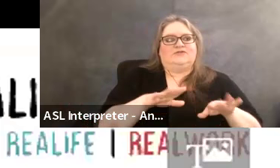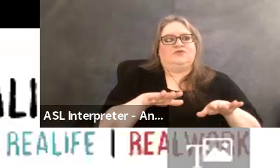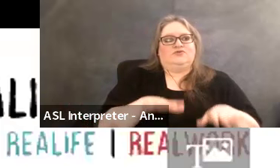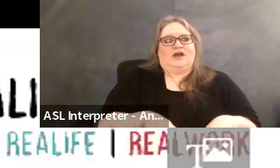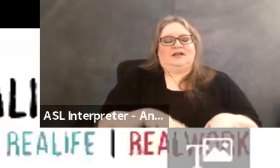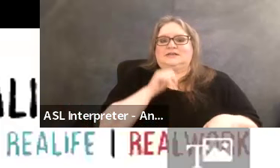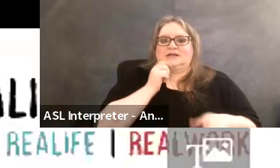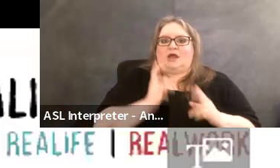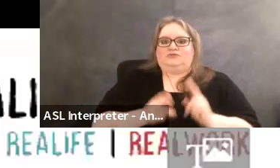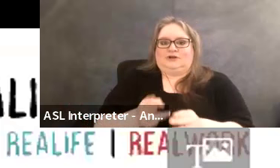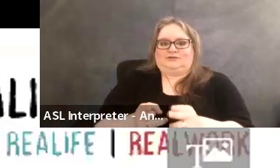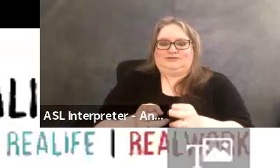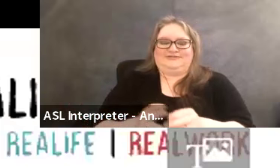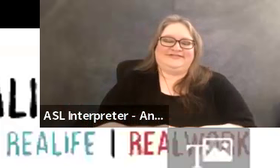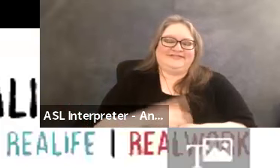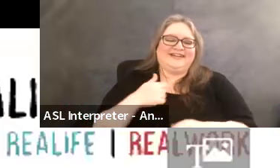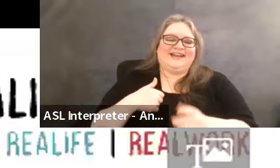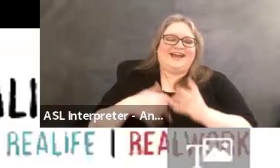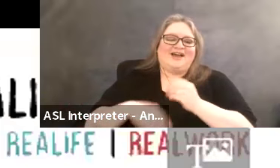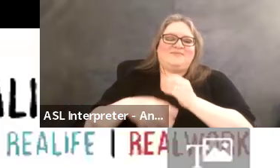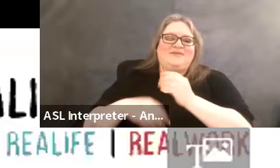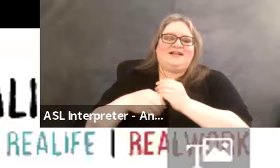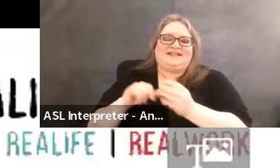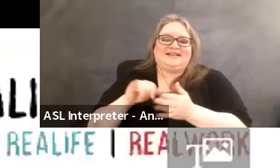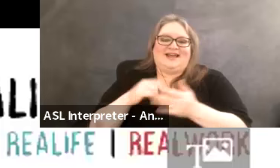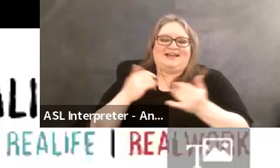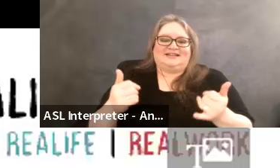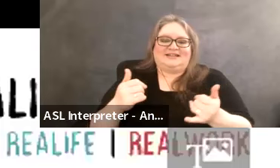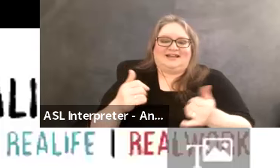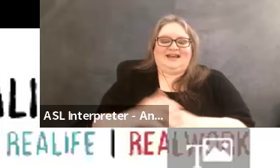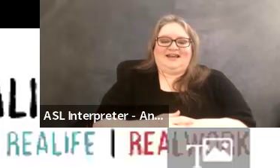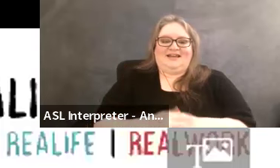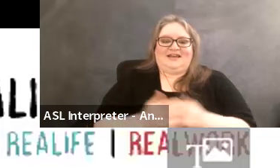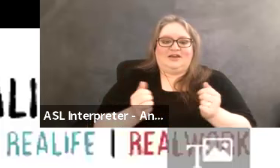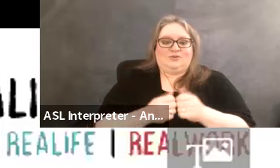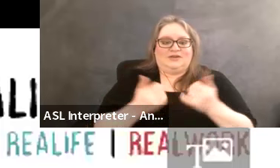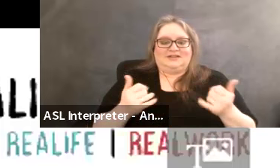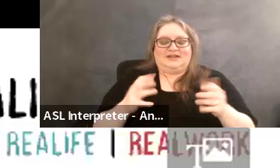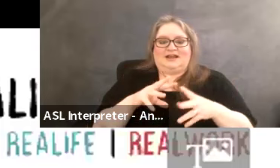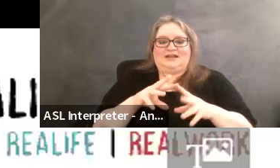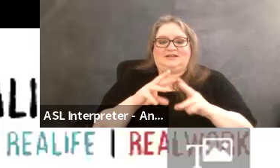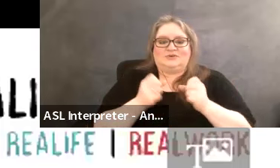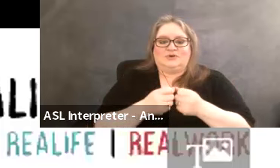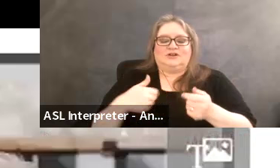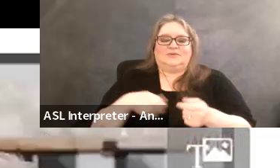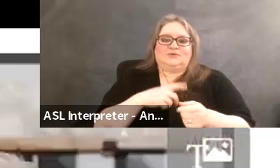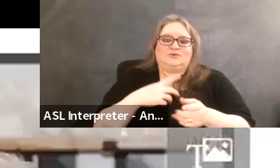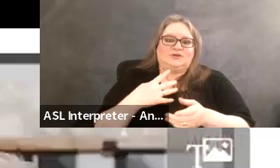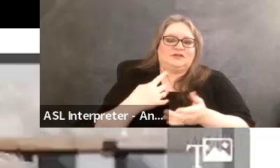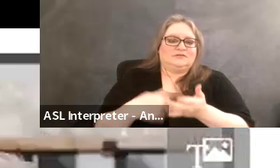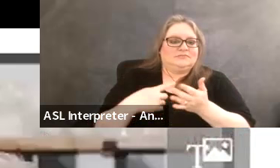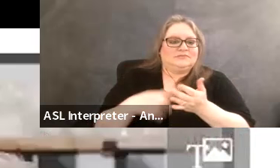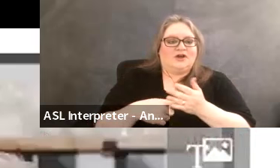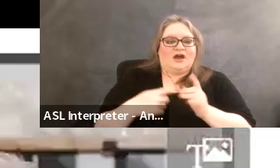I'm kind of building on that today with this workshop as we talk from this place of